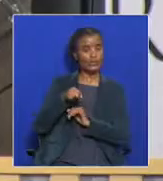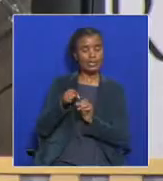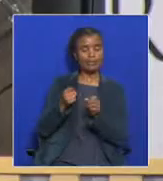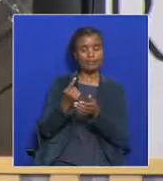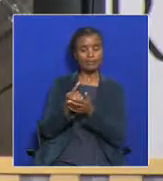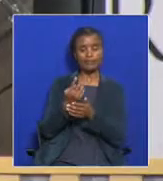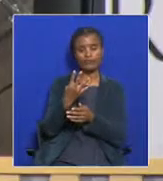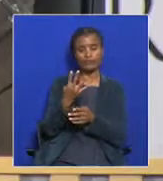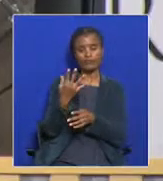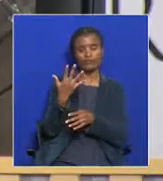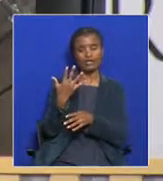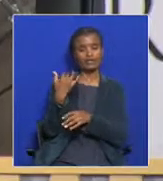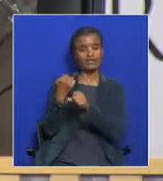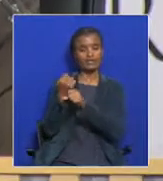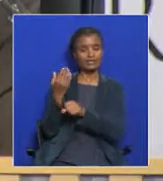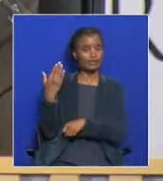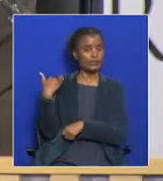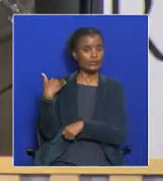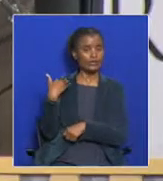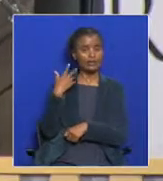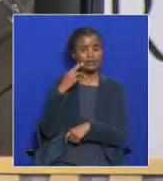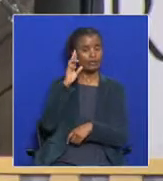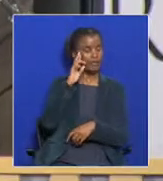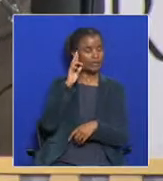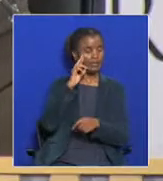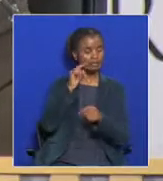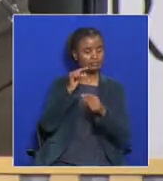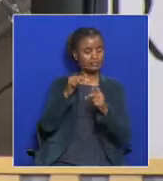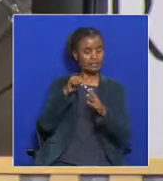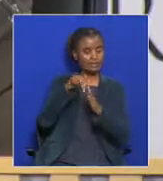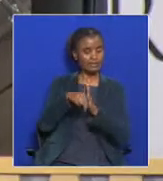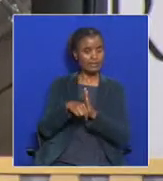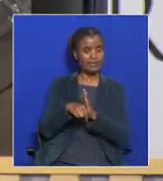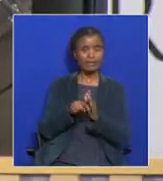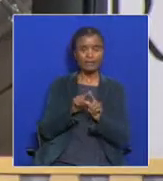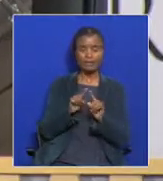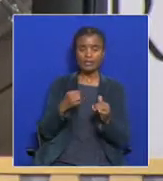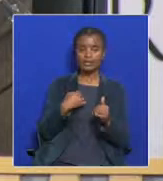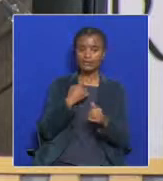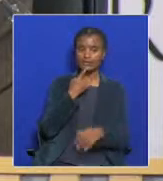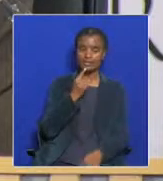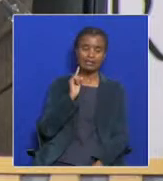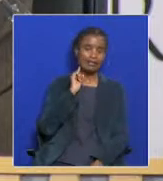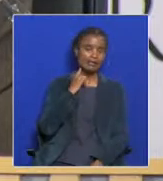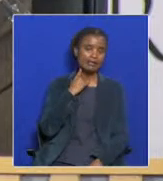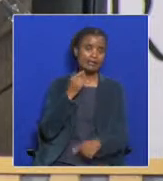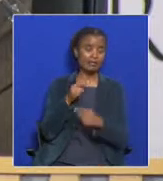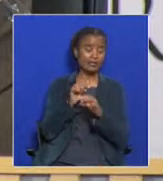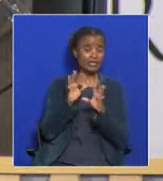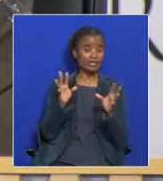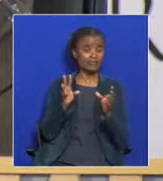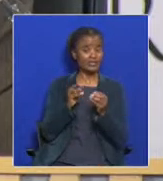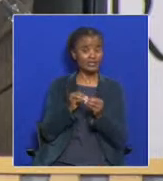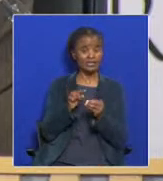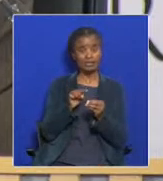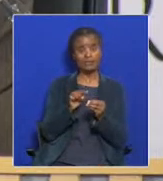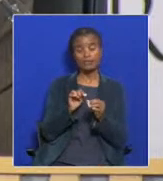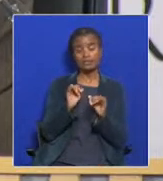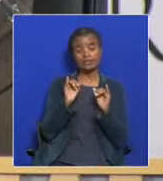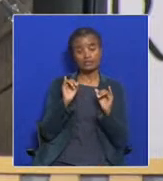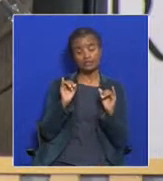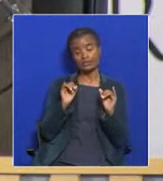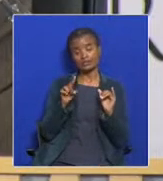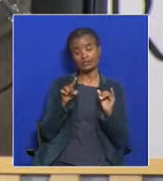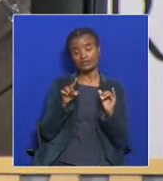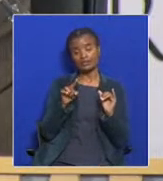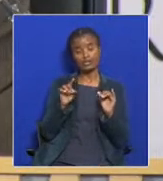detail. But the fact now that I'm being painted as I'm lying about this entire incident, I take serious issue with that. Okay. And I feel the onus